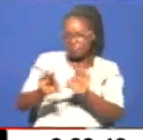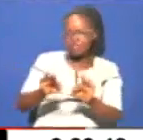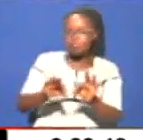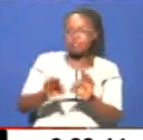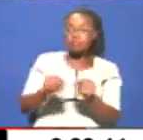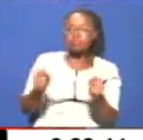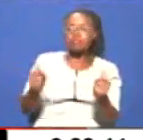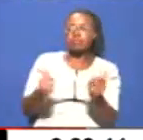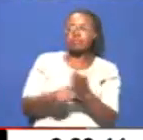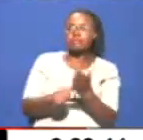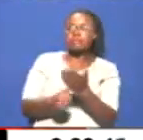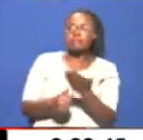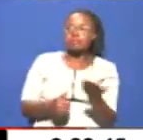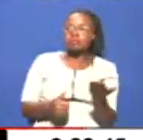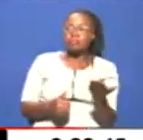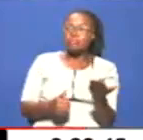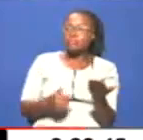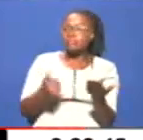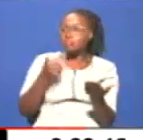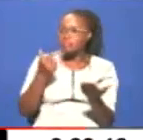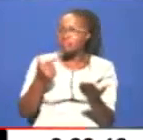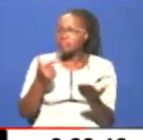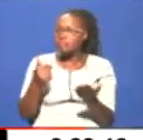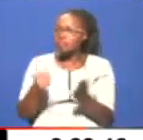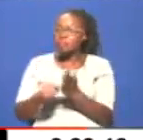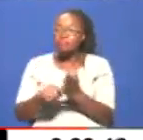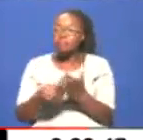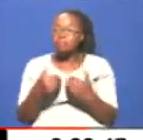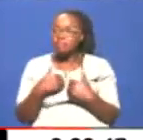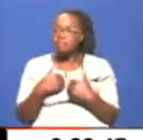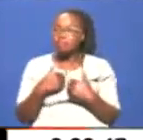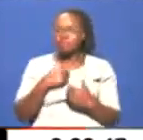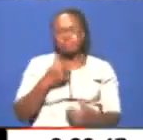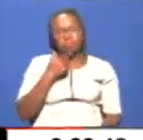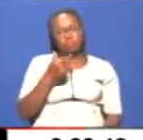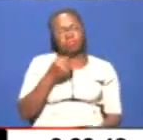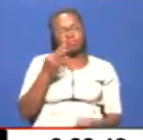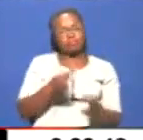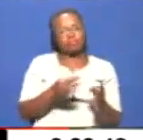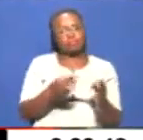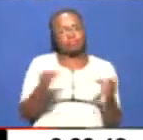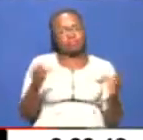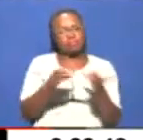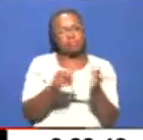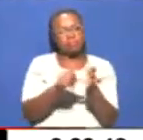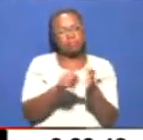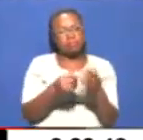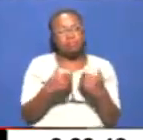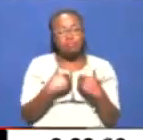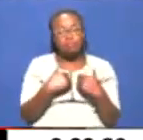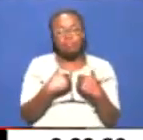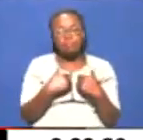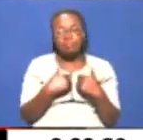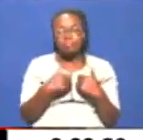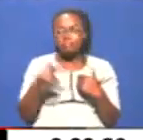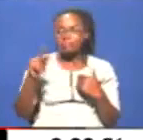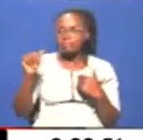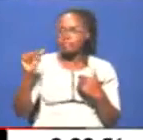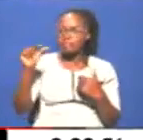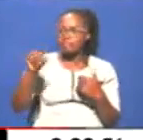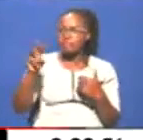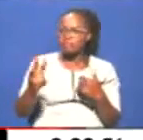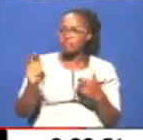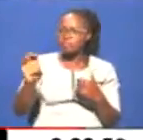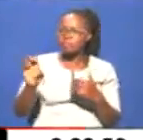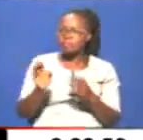out. Management wanatuambia post iko na shida. Mimi nasema kama hili shirika liko na shida, Kagwe kwa nini na